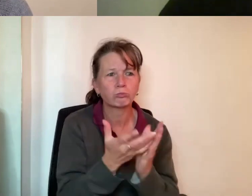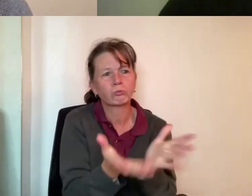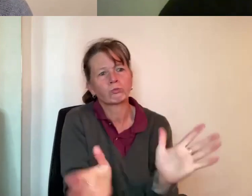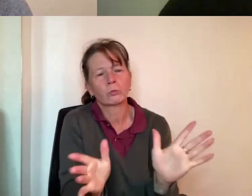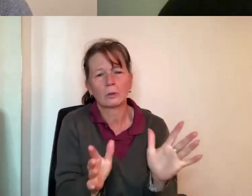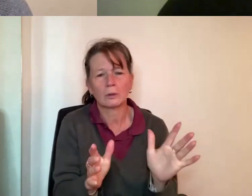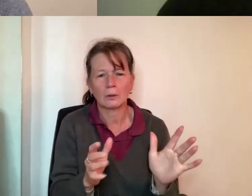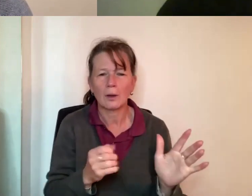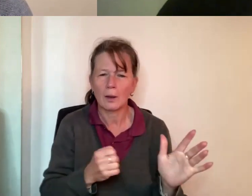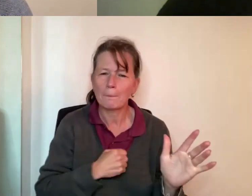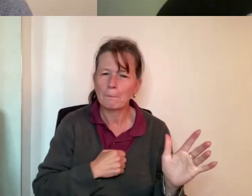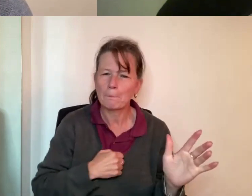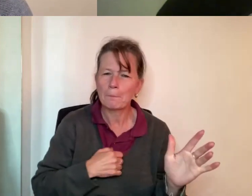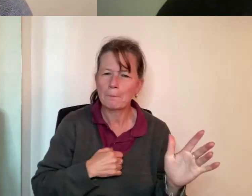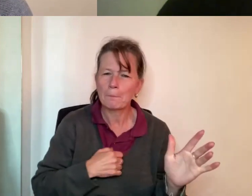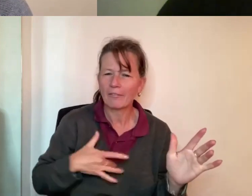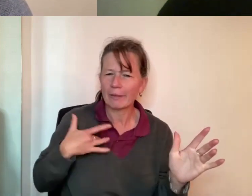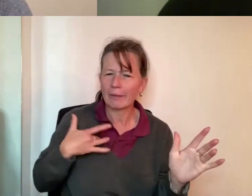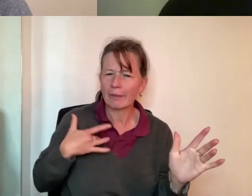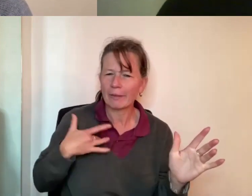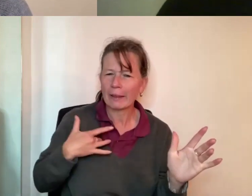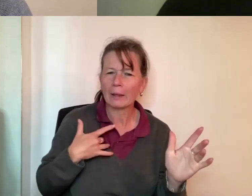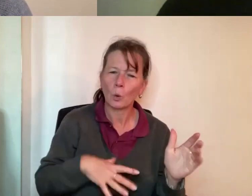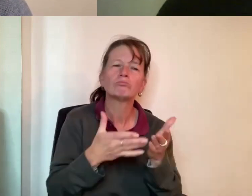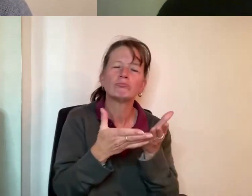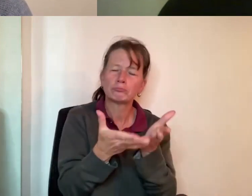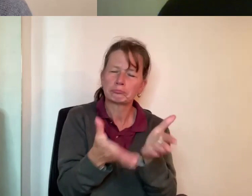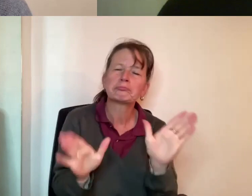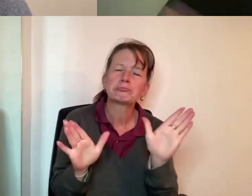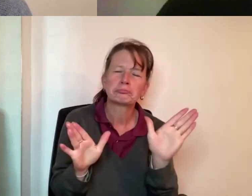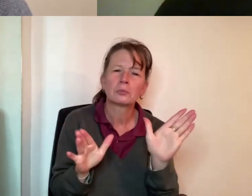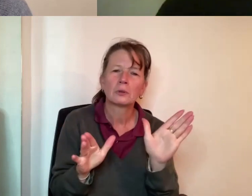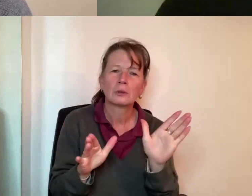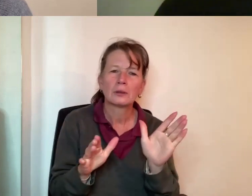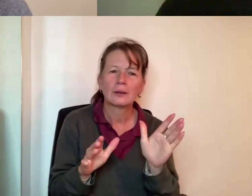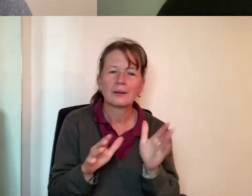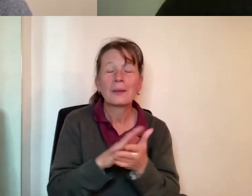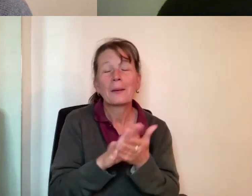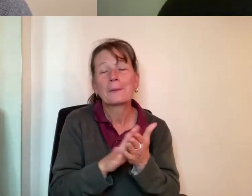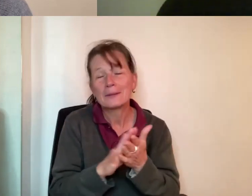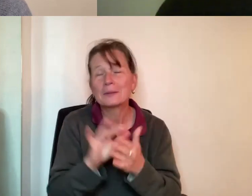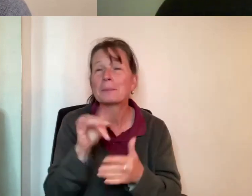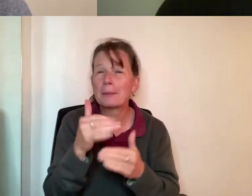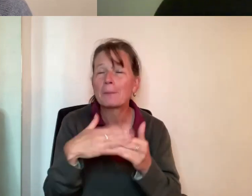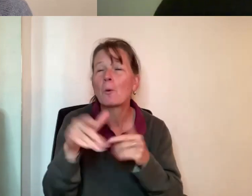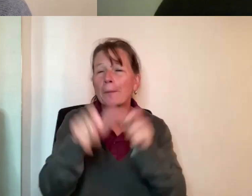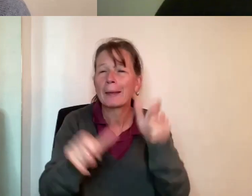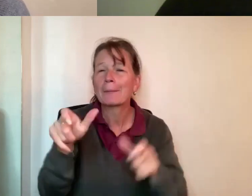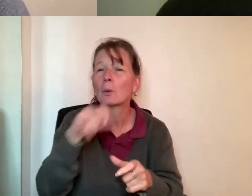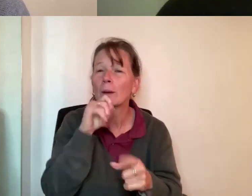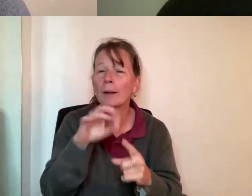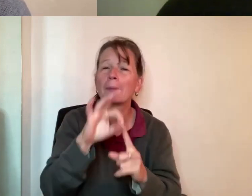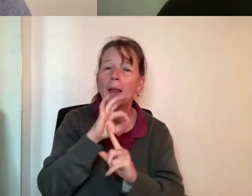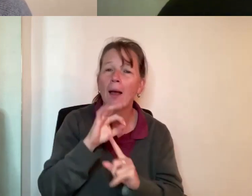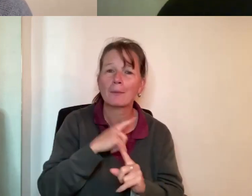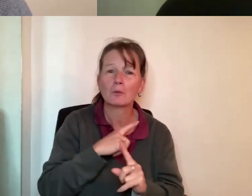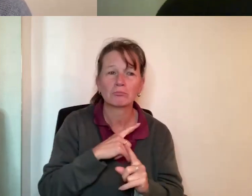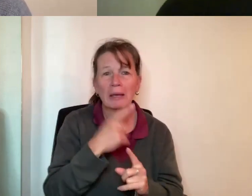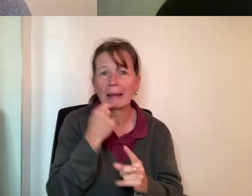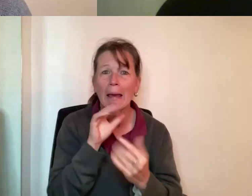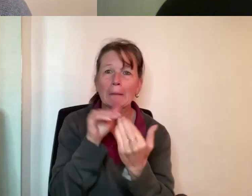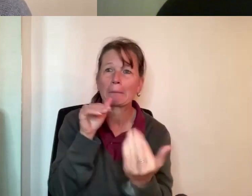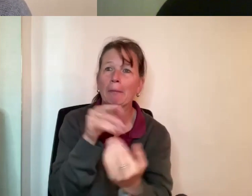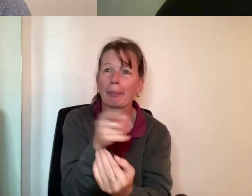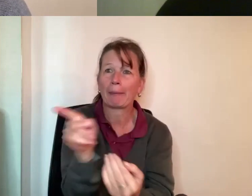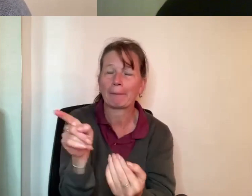open as possible. And of course, that then encourages probably more people to apply. And it might